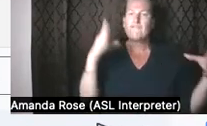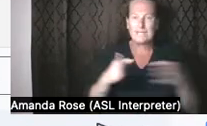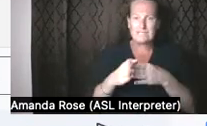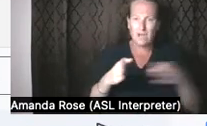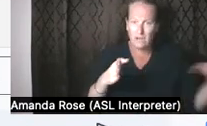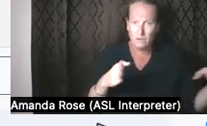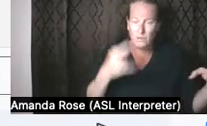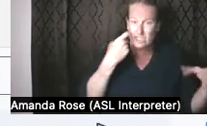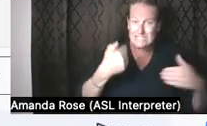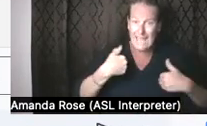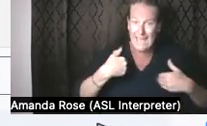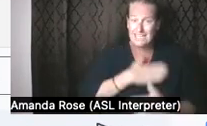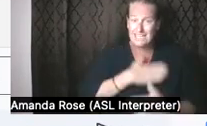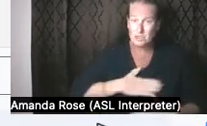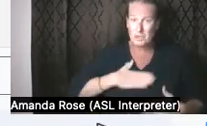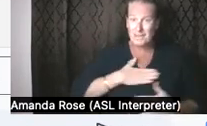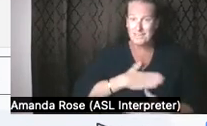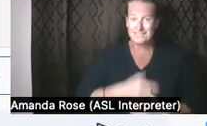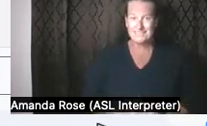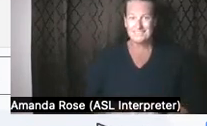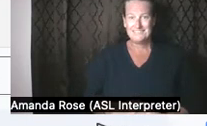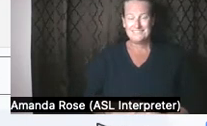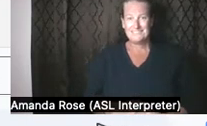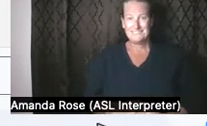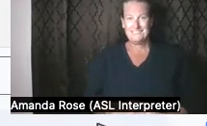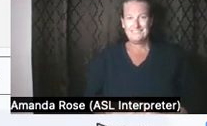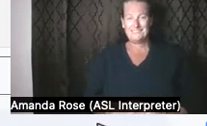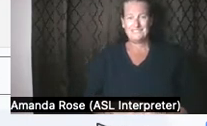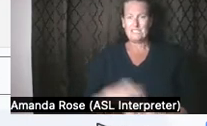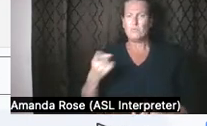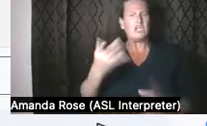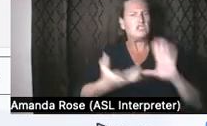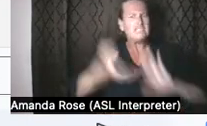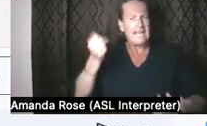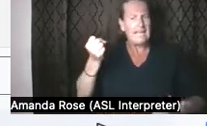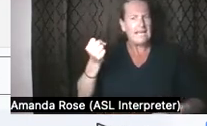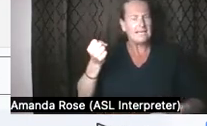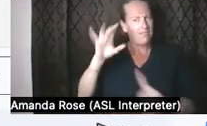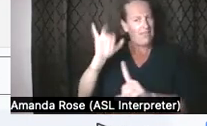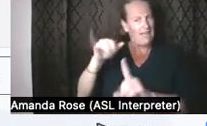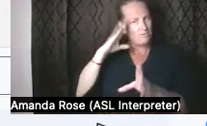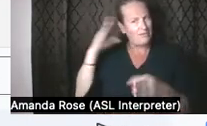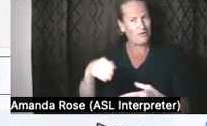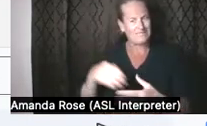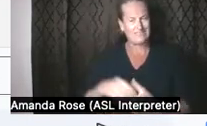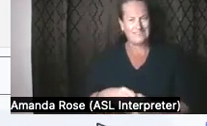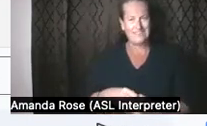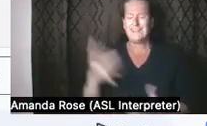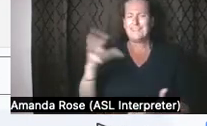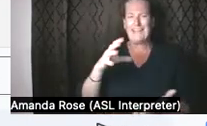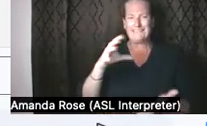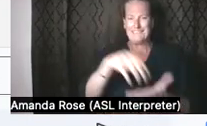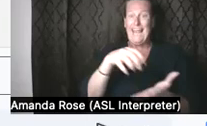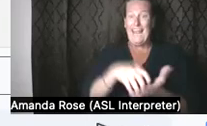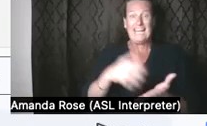The upcoming they're really focused on what you're taking away from what It could be like a piece of cake or something. They just had a huge